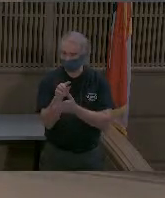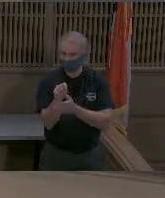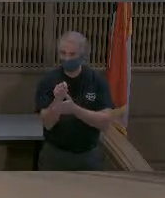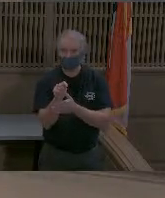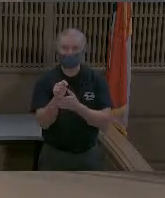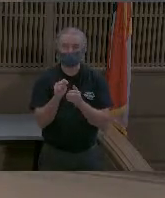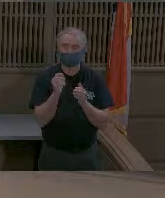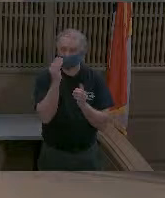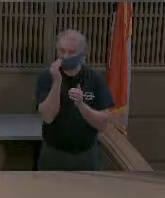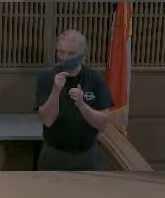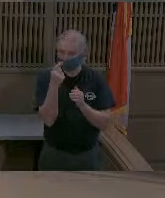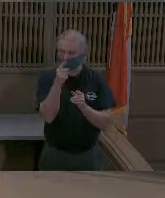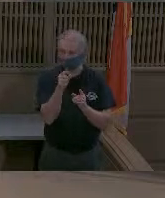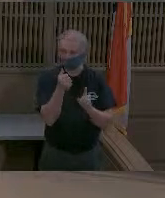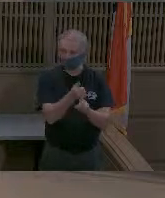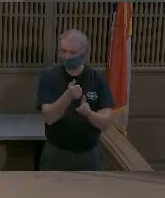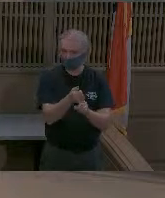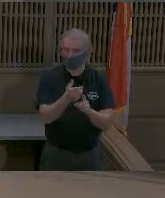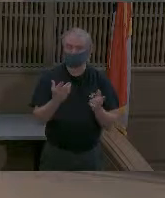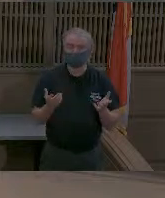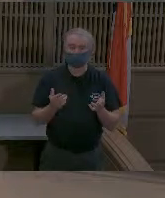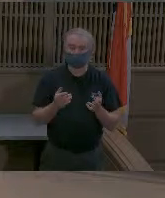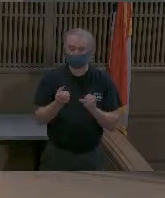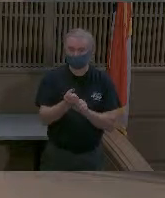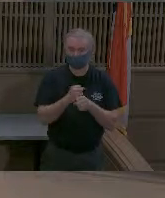for yourself, and make an intelligent